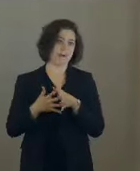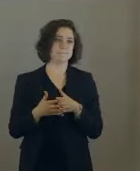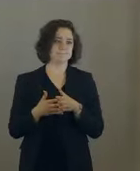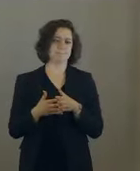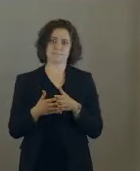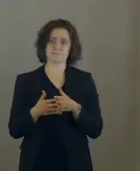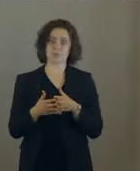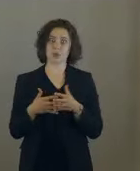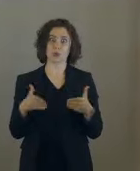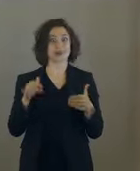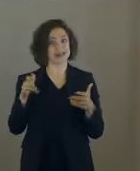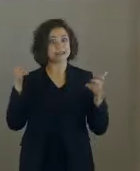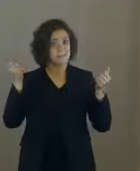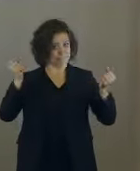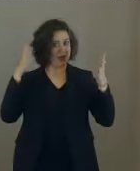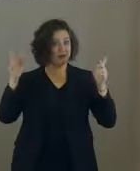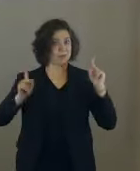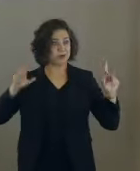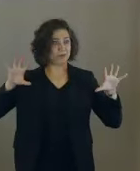that's a large base that we have.